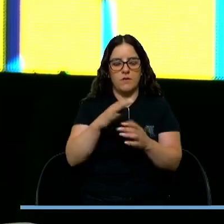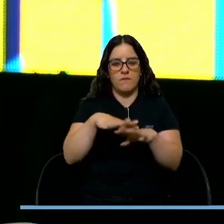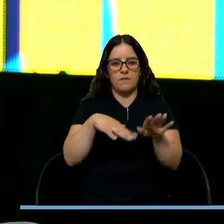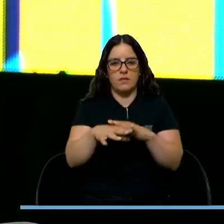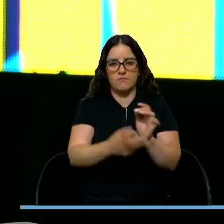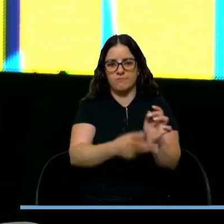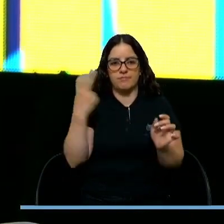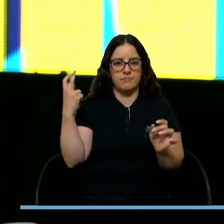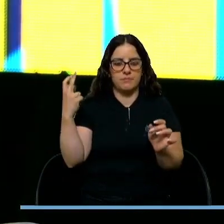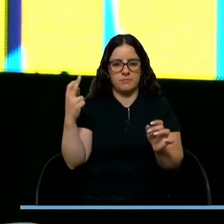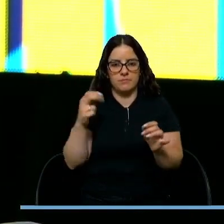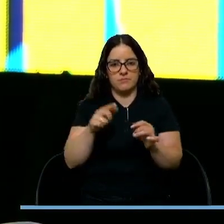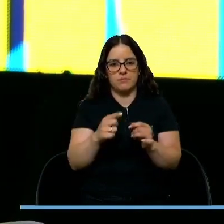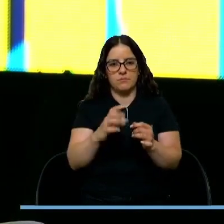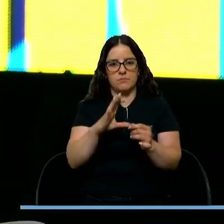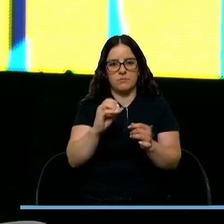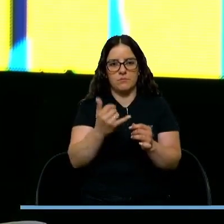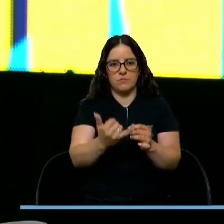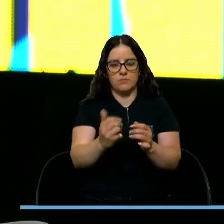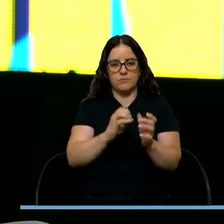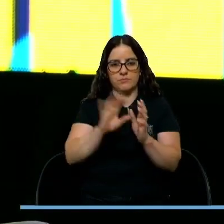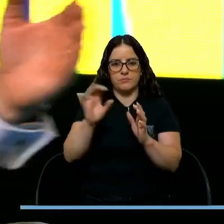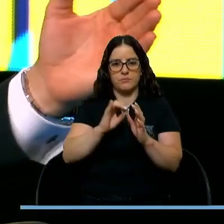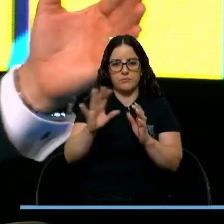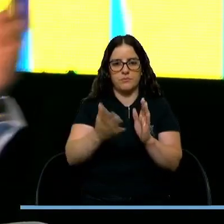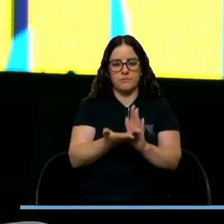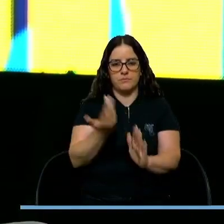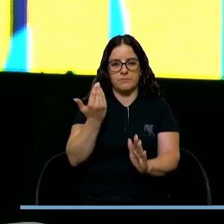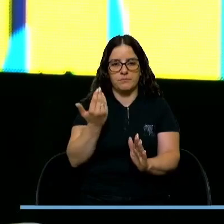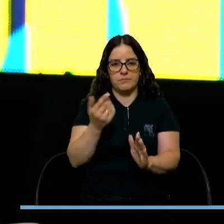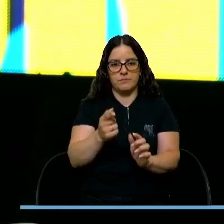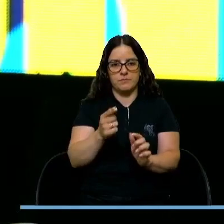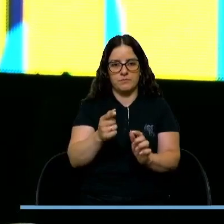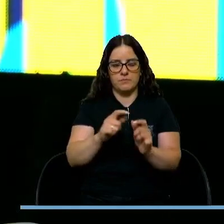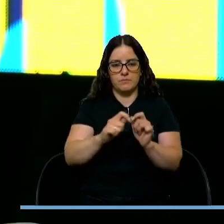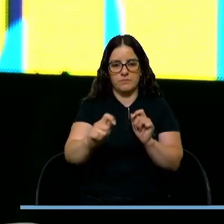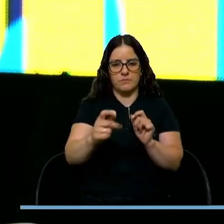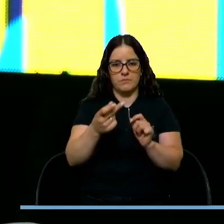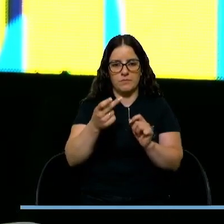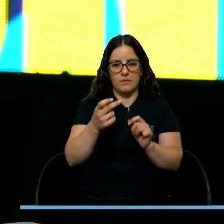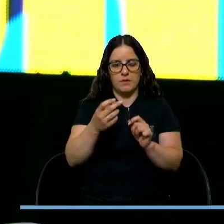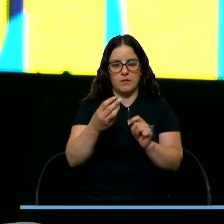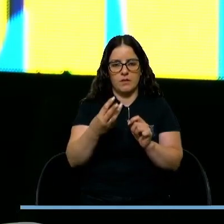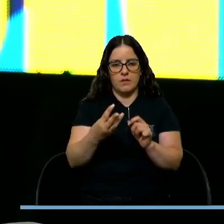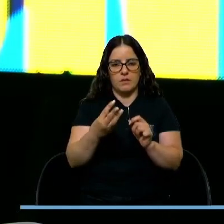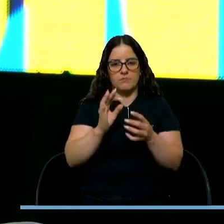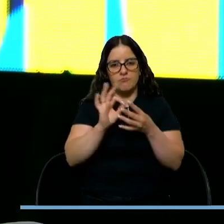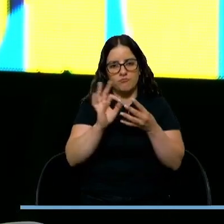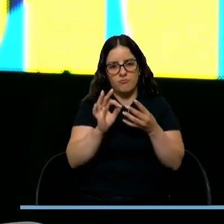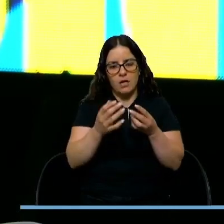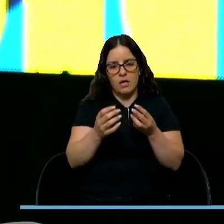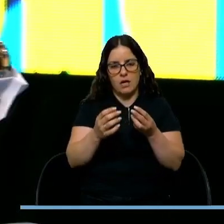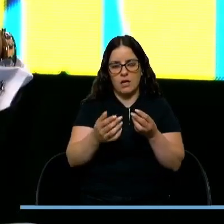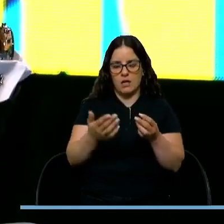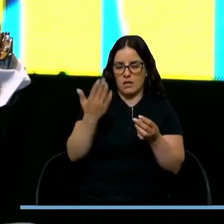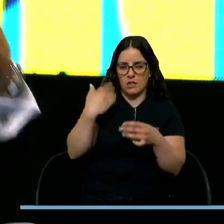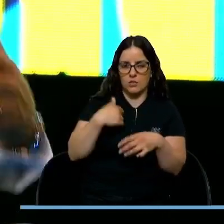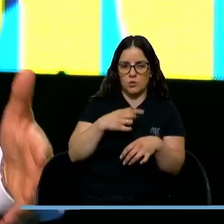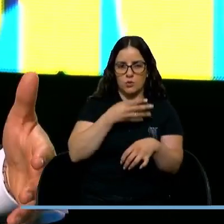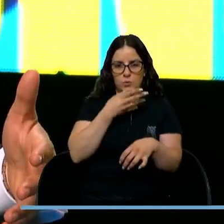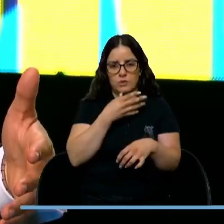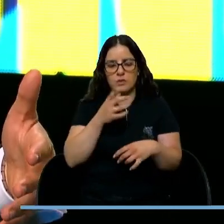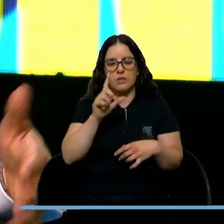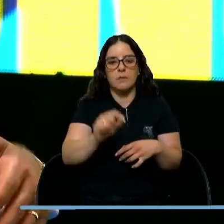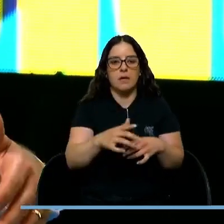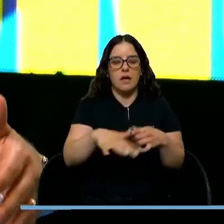that are doing this very quickly on the fast track in those three areas that I've just mentioned a while